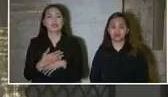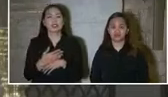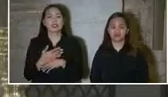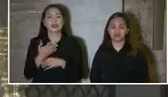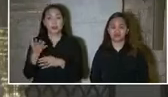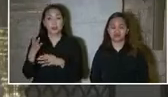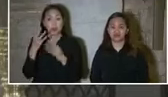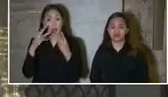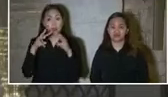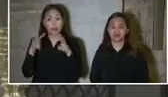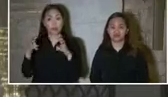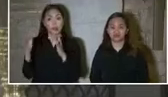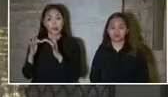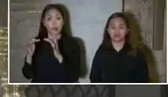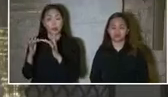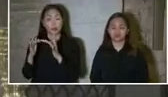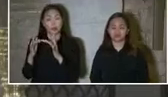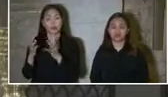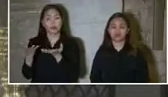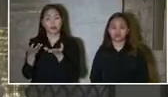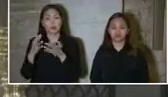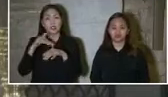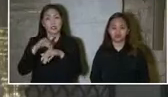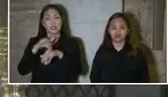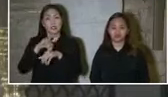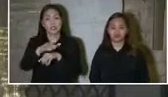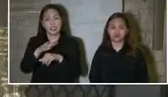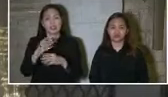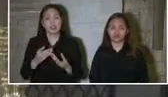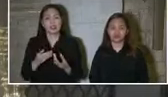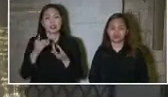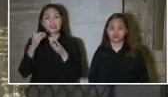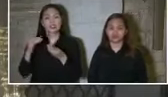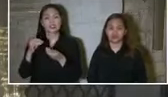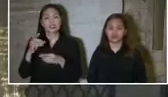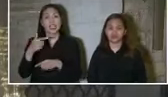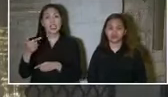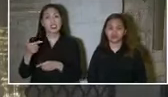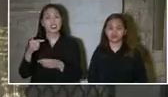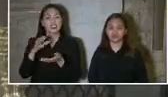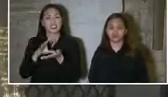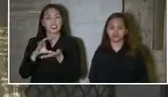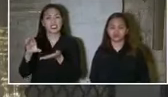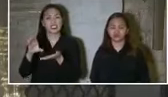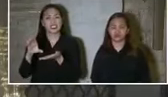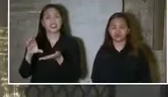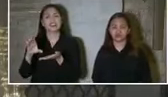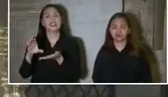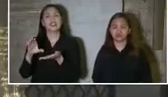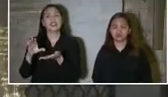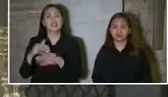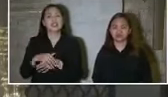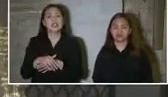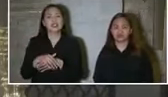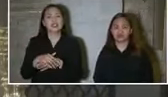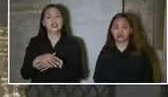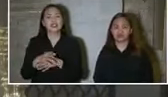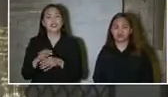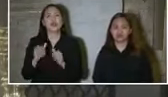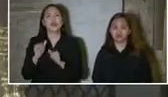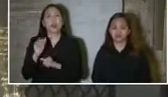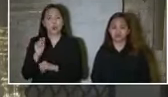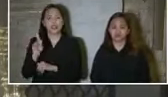are watching online who may want to send their donations, the GCash scan to donate account is already working